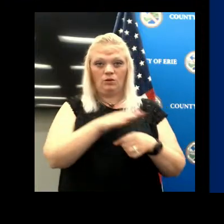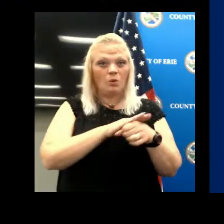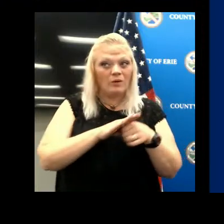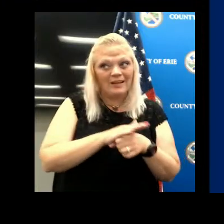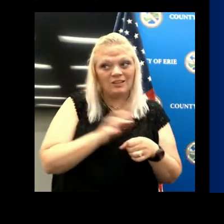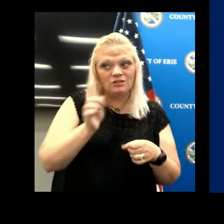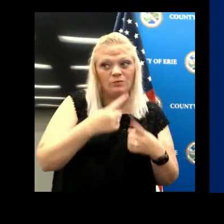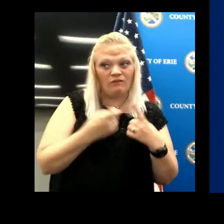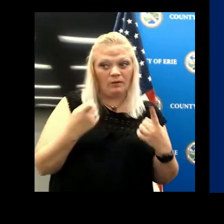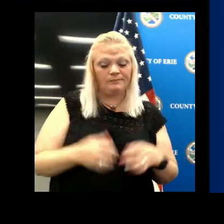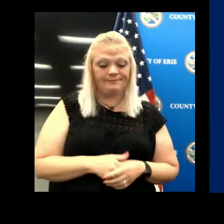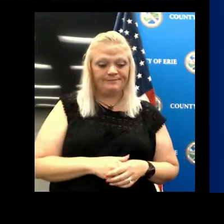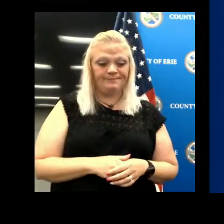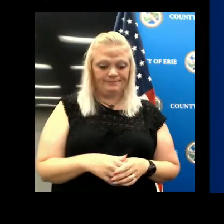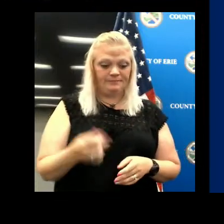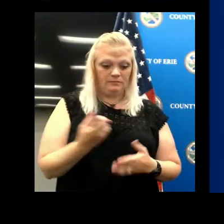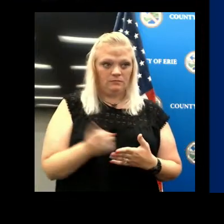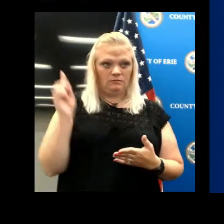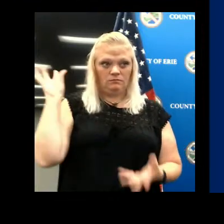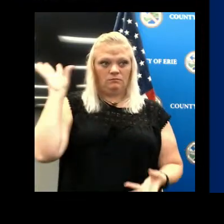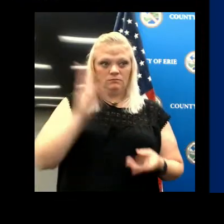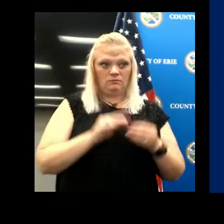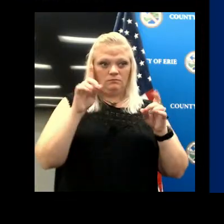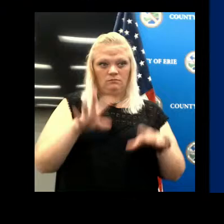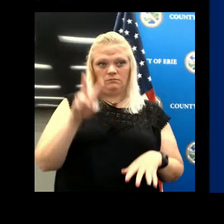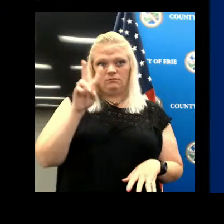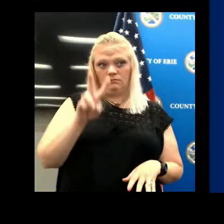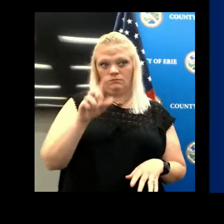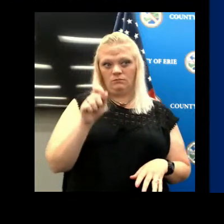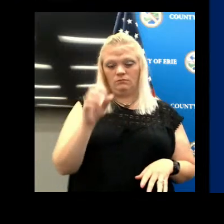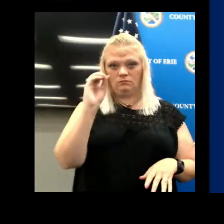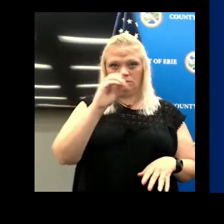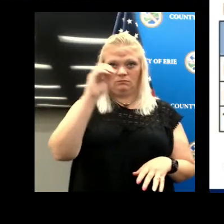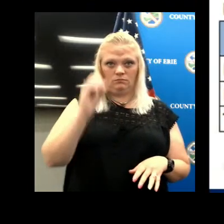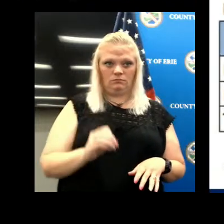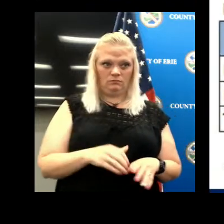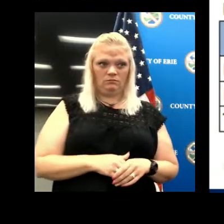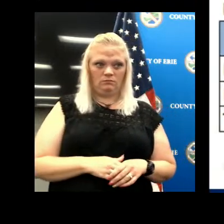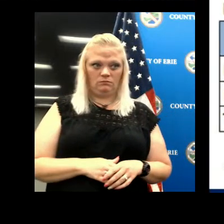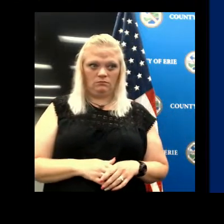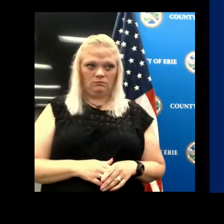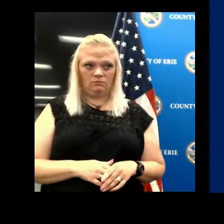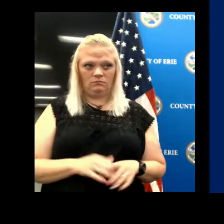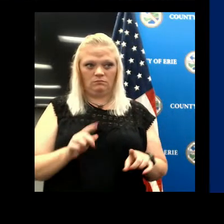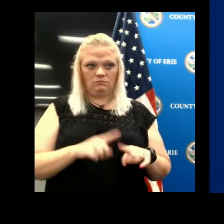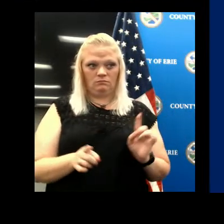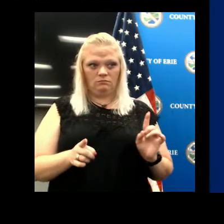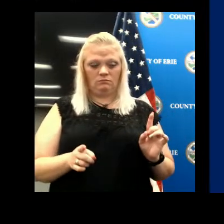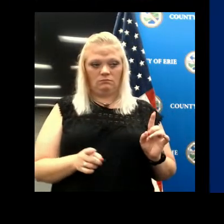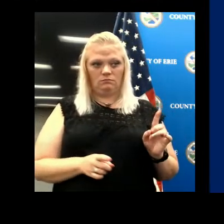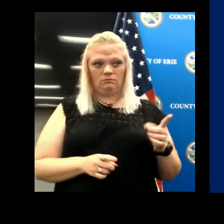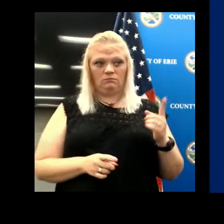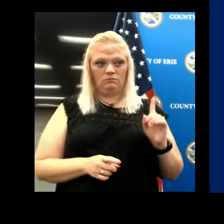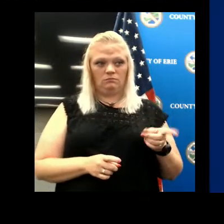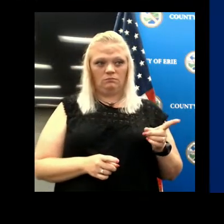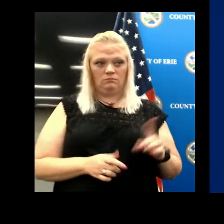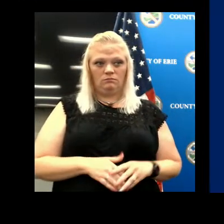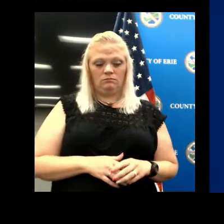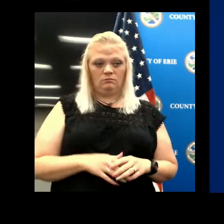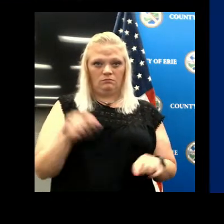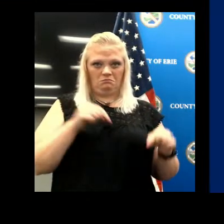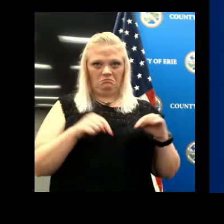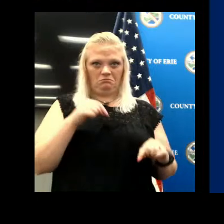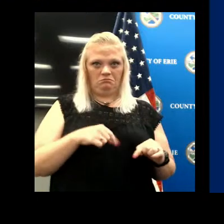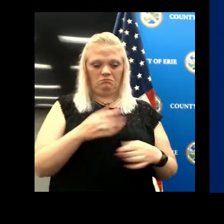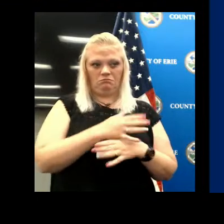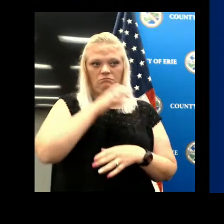those tests were, I mean, last week the total tests were 2.0 positive. But, you just go back,